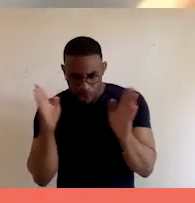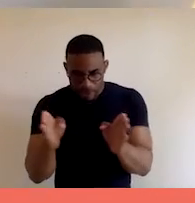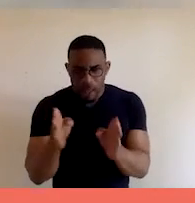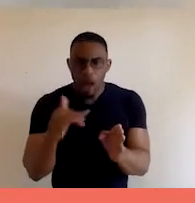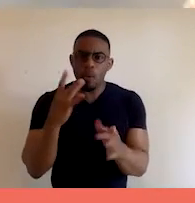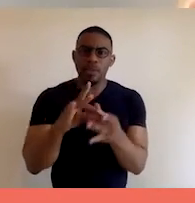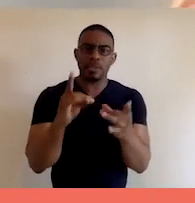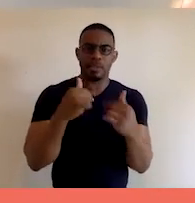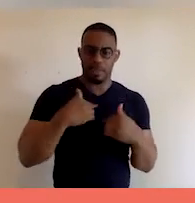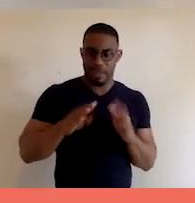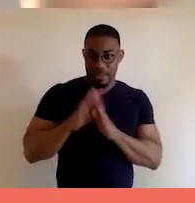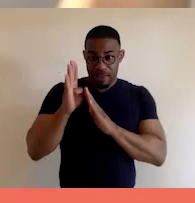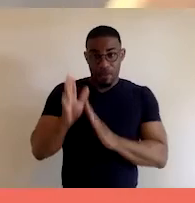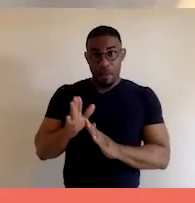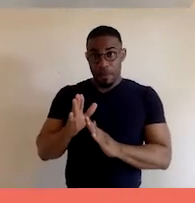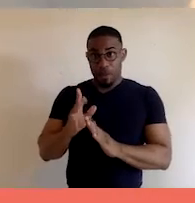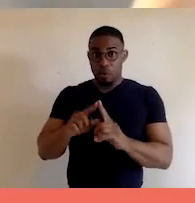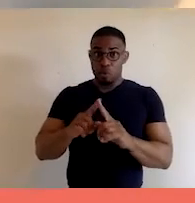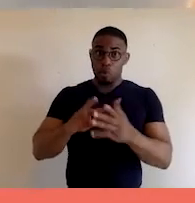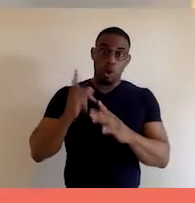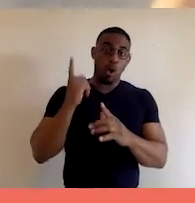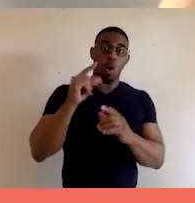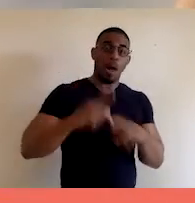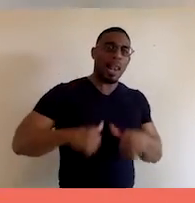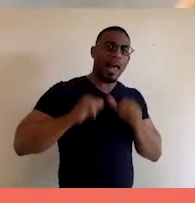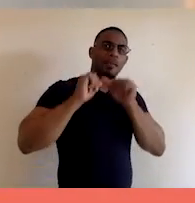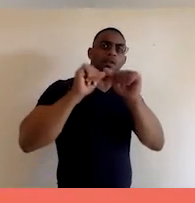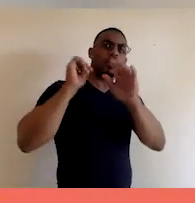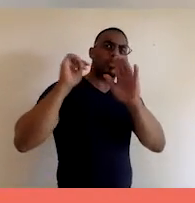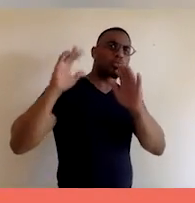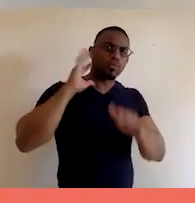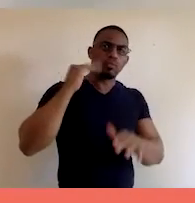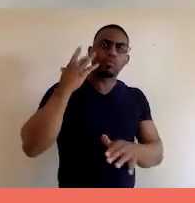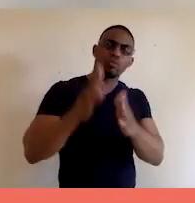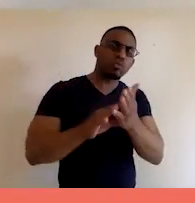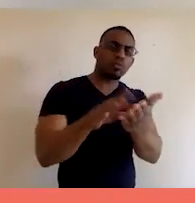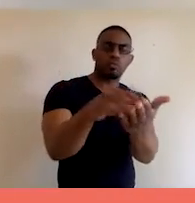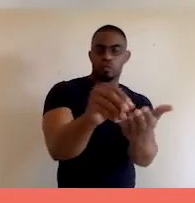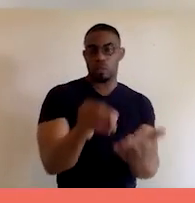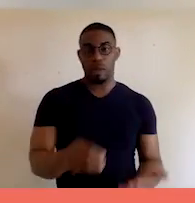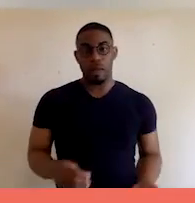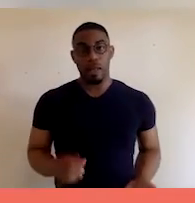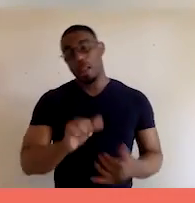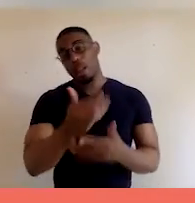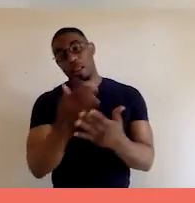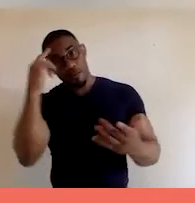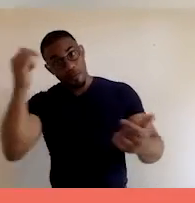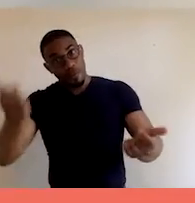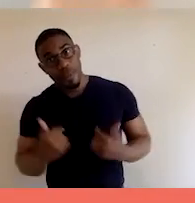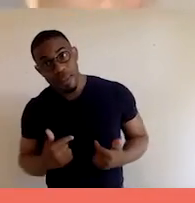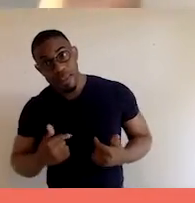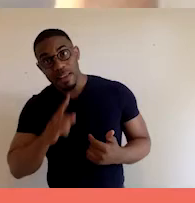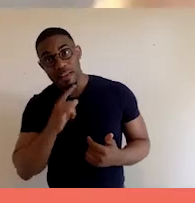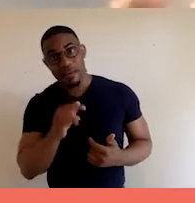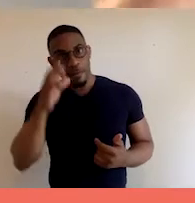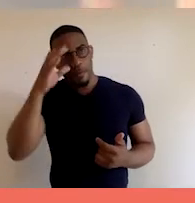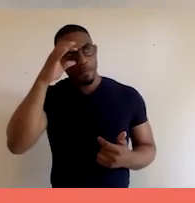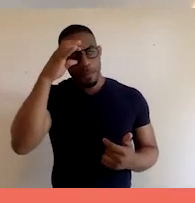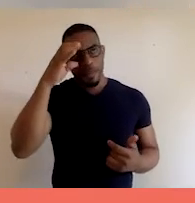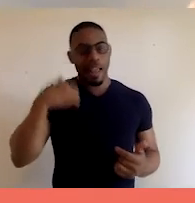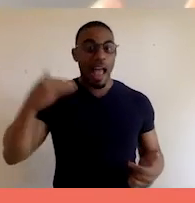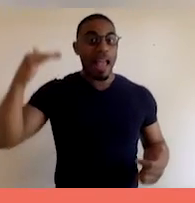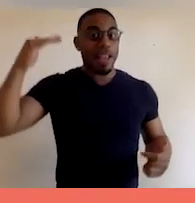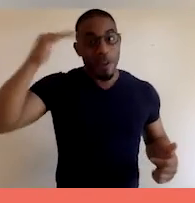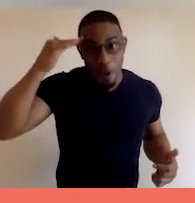always say to be a developer is to go on a lifelong journey of learning. And the other thing for me is I